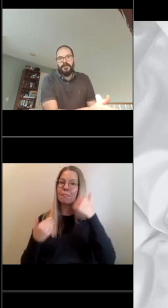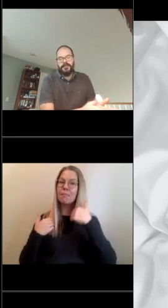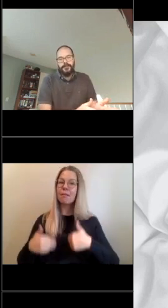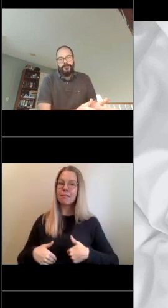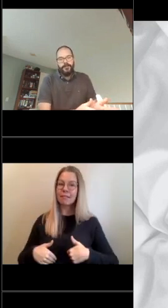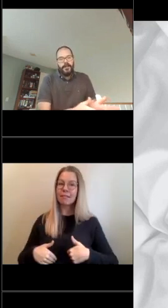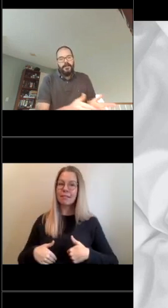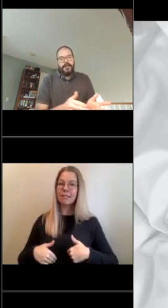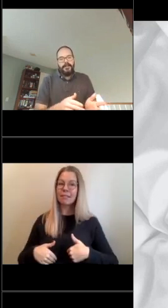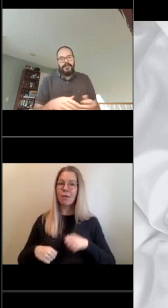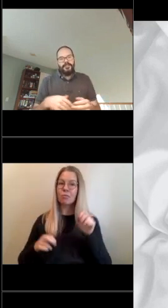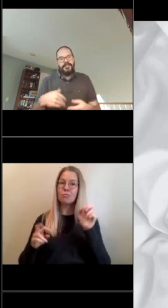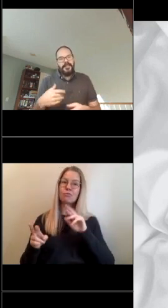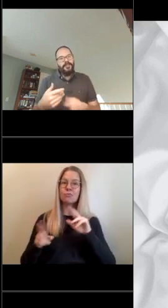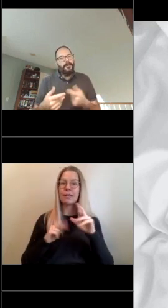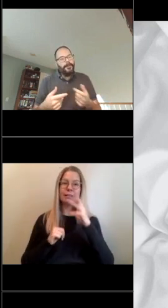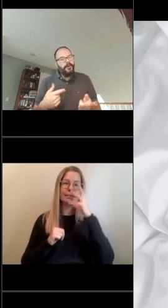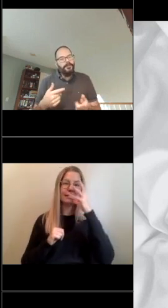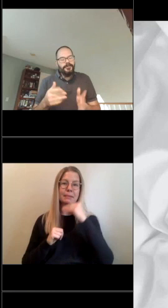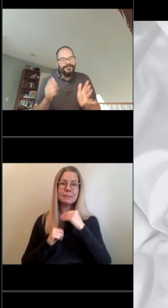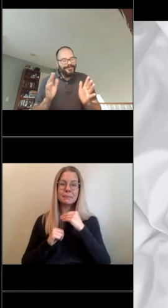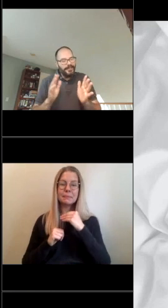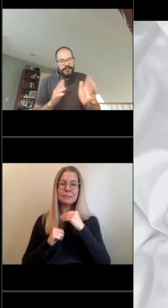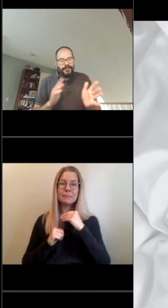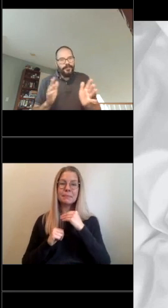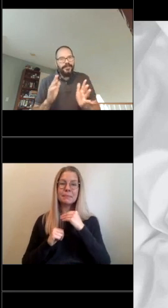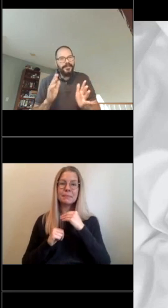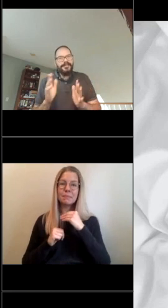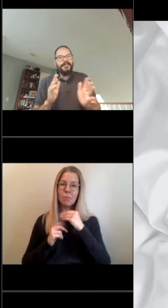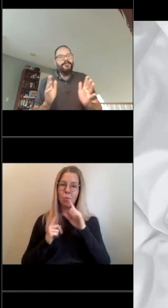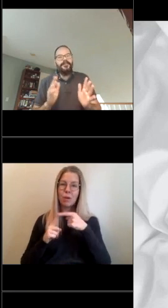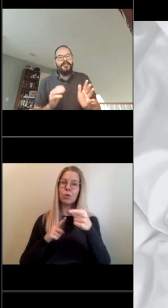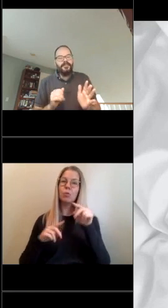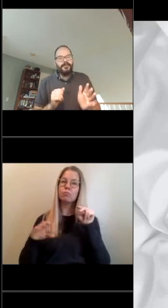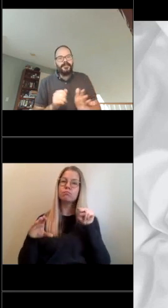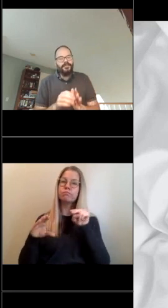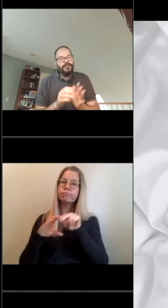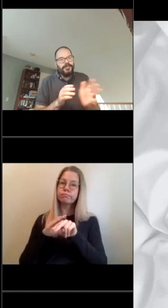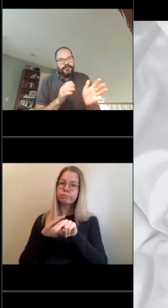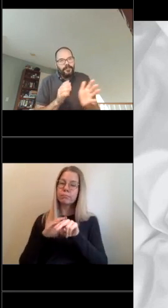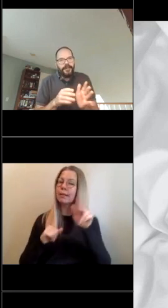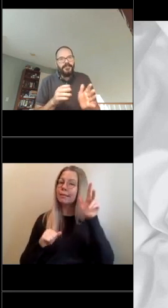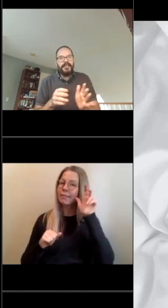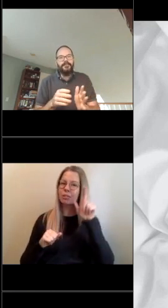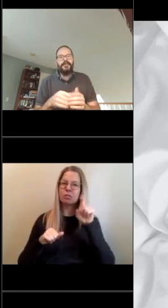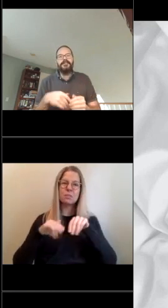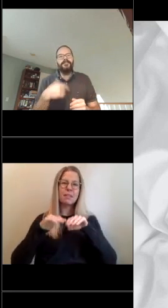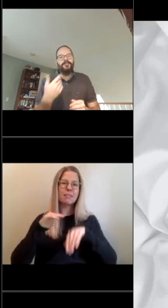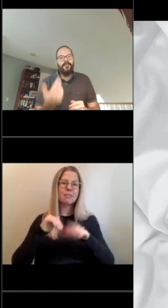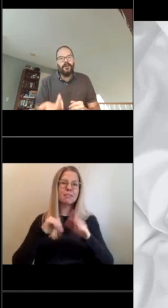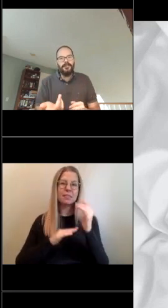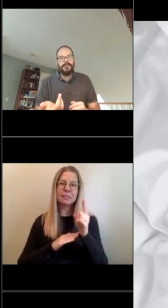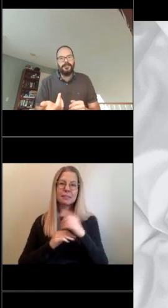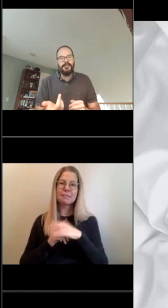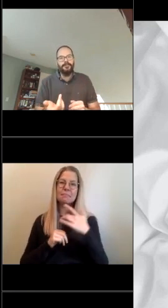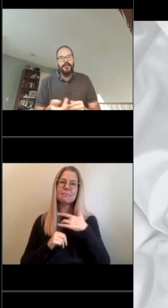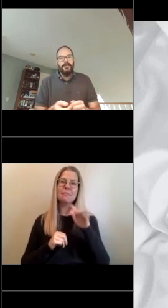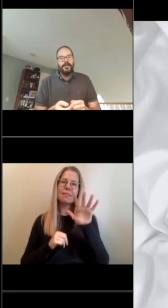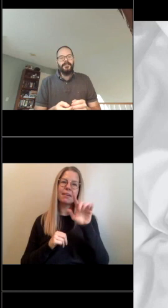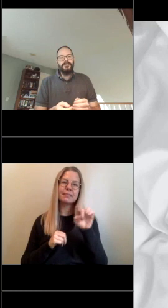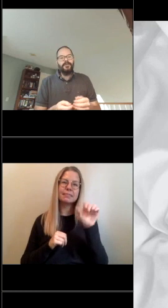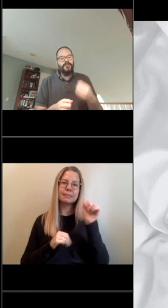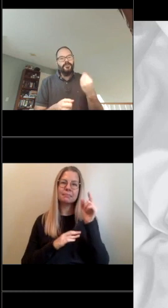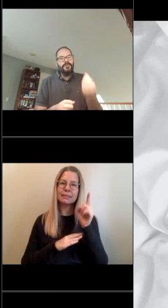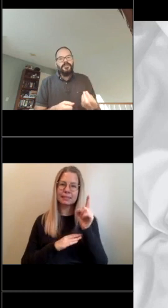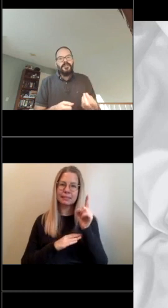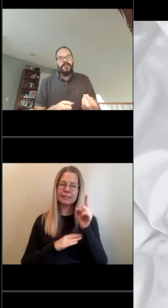scheduled this, then it should take you about less than 15 minutes, usually 5 to 10 minutes to fall asleep.